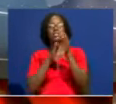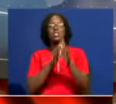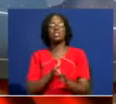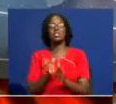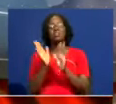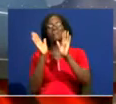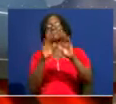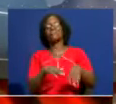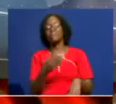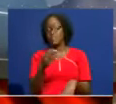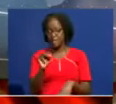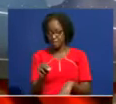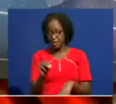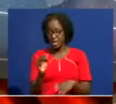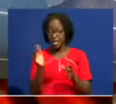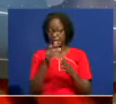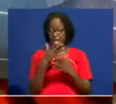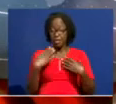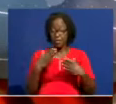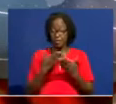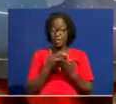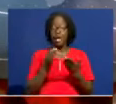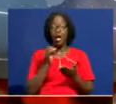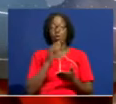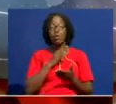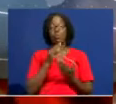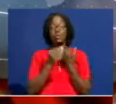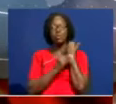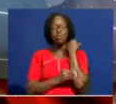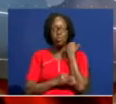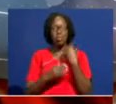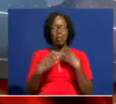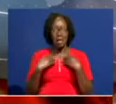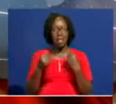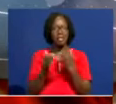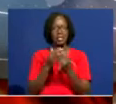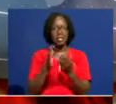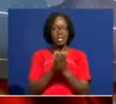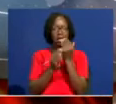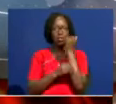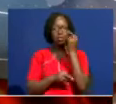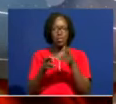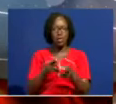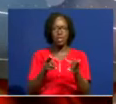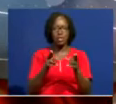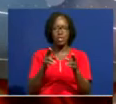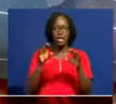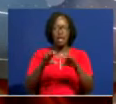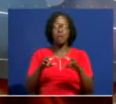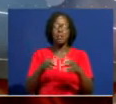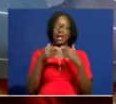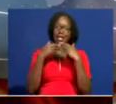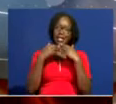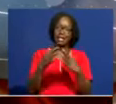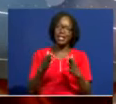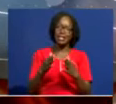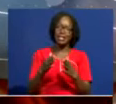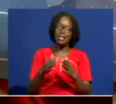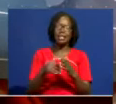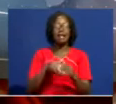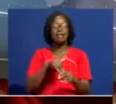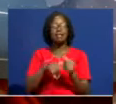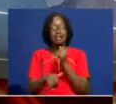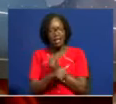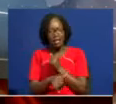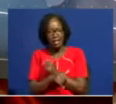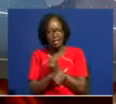neglecting them. The residents have complained of poor health care, dilapidated roads, incomplete marketplace, hazardous sewer lines, and lack of